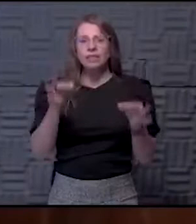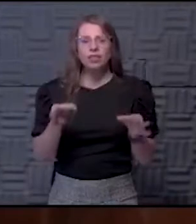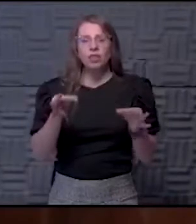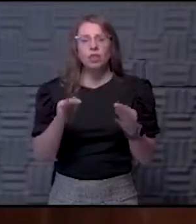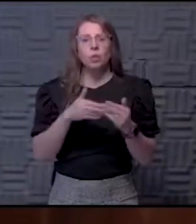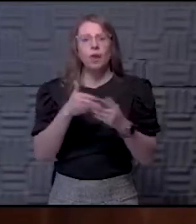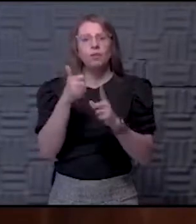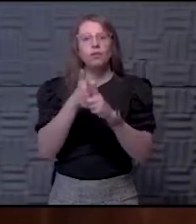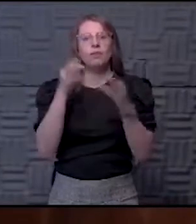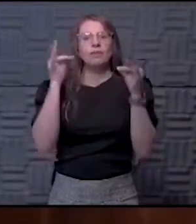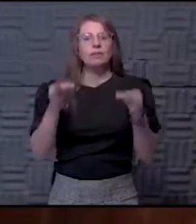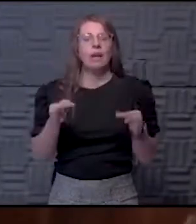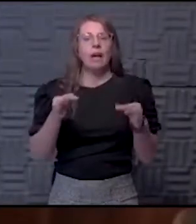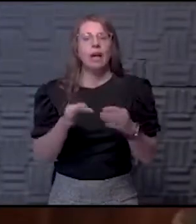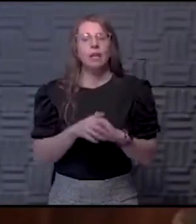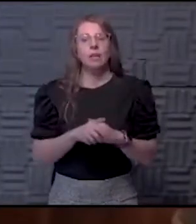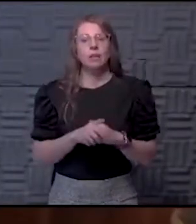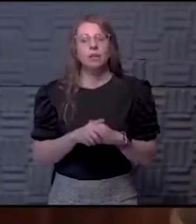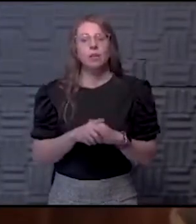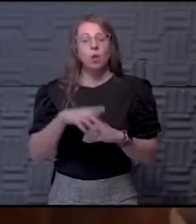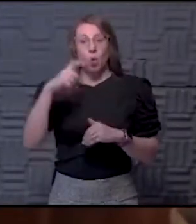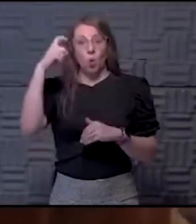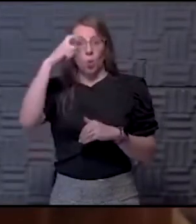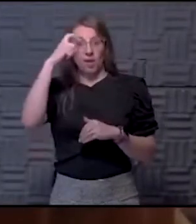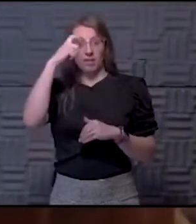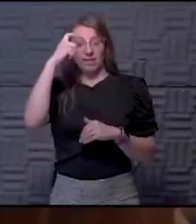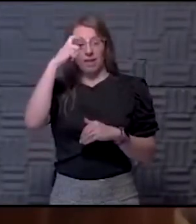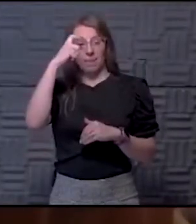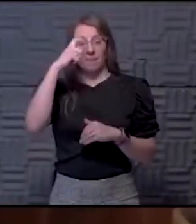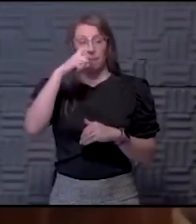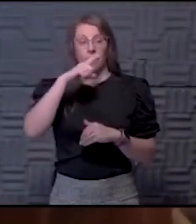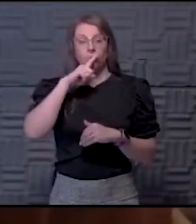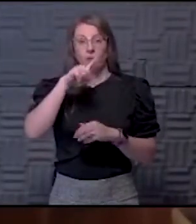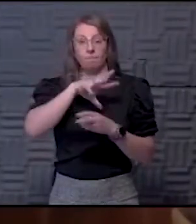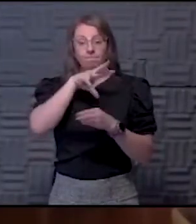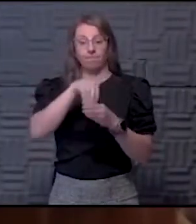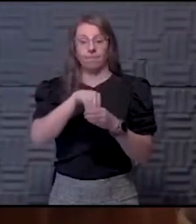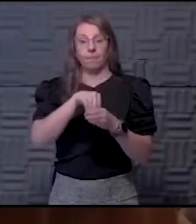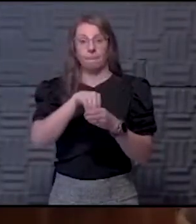you decide. So wisdom lies in that